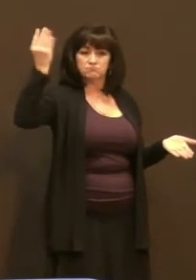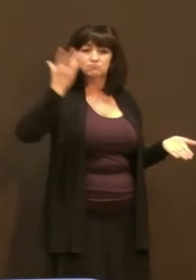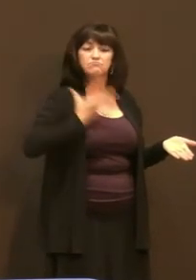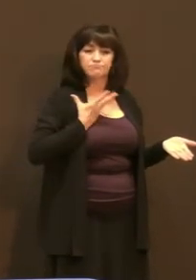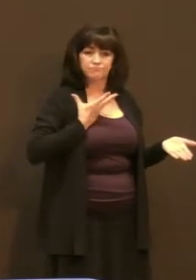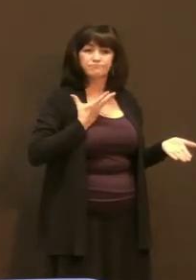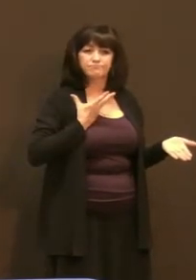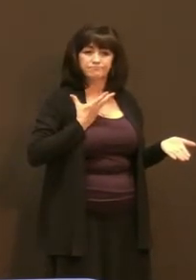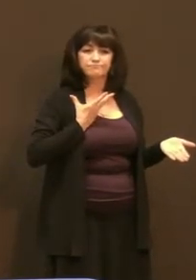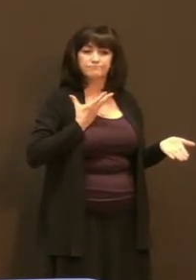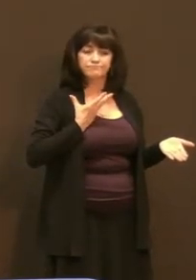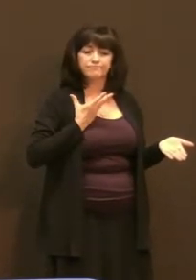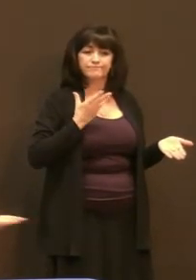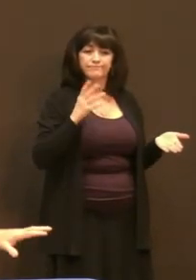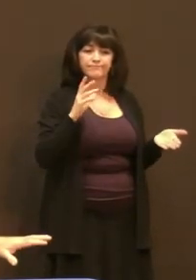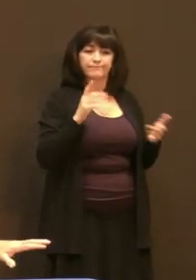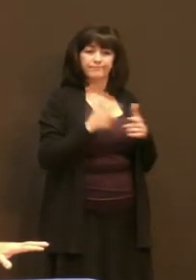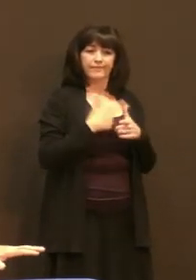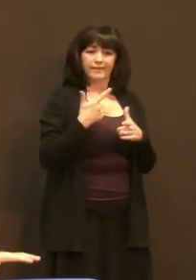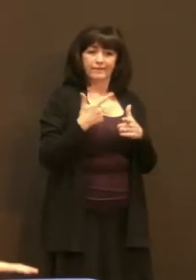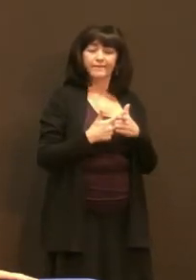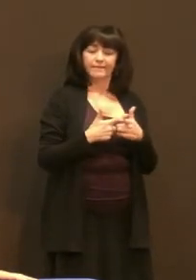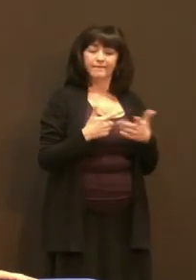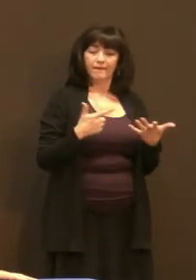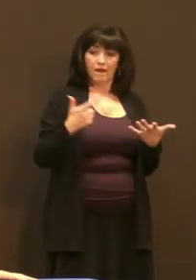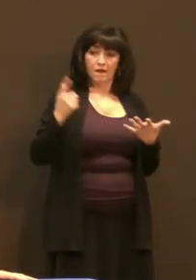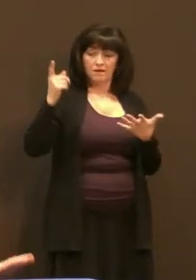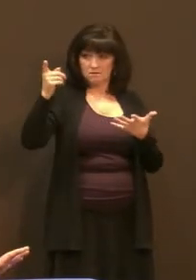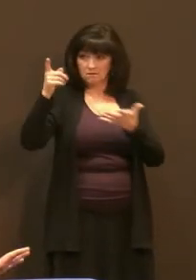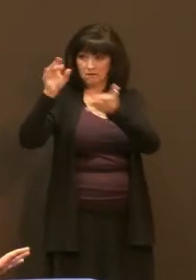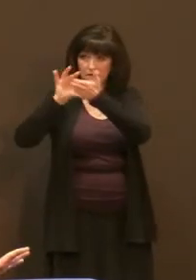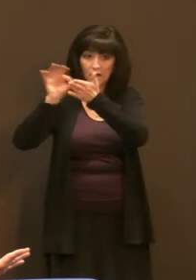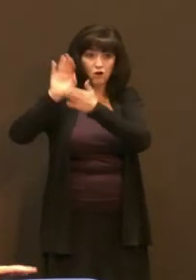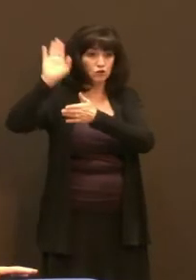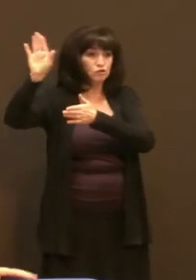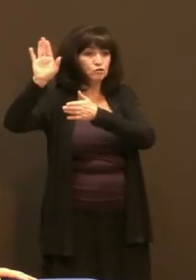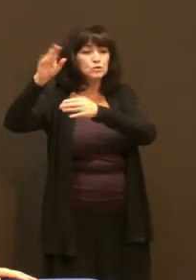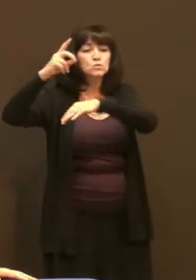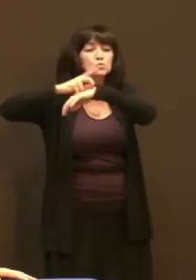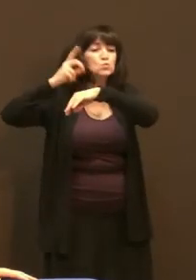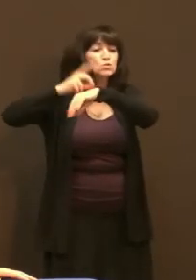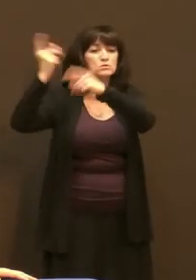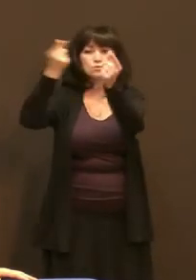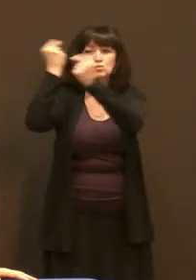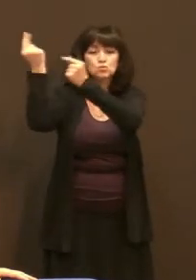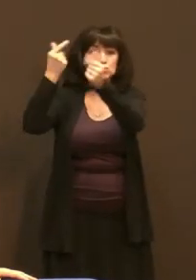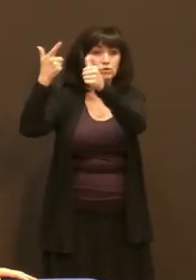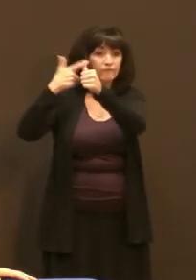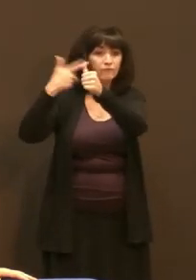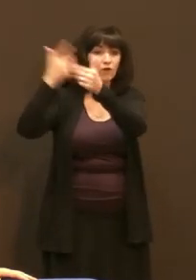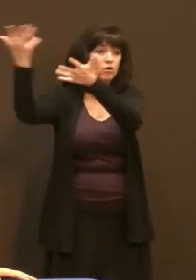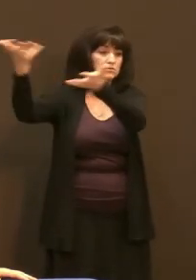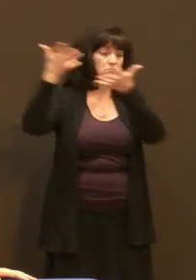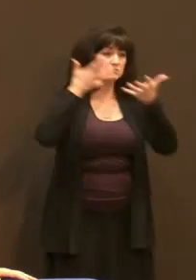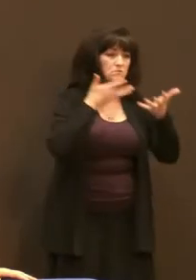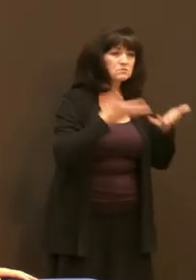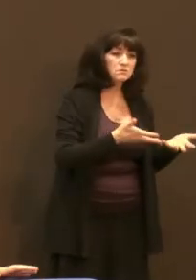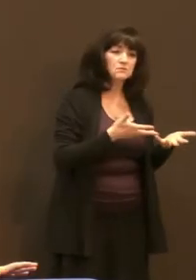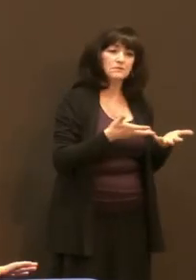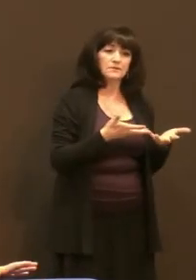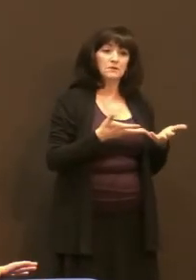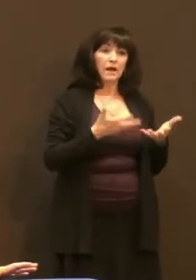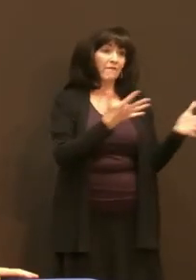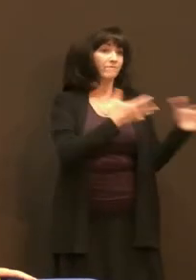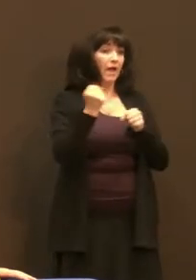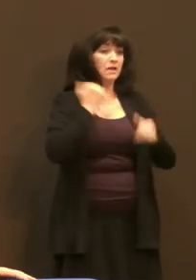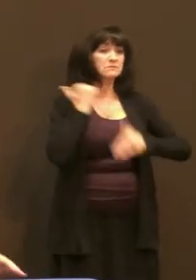interrupts the supply chain, if you will, to redirect some of this PPE and other equipment to states that need it more than